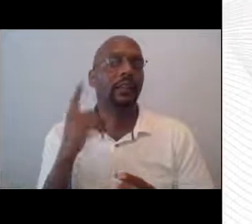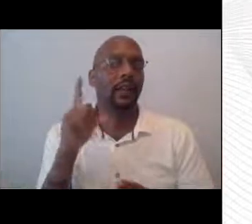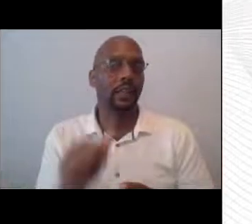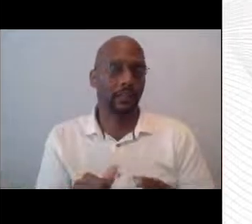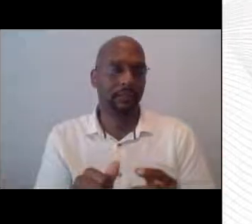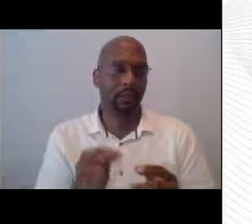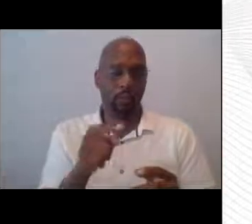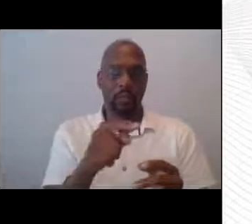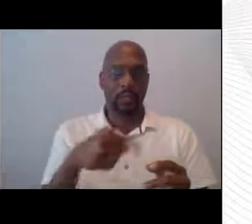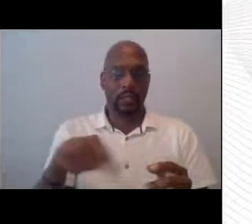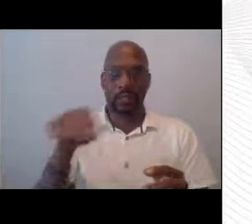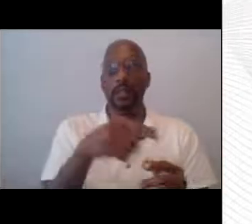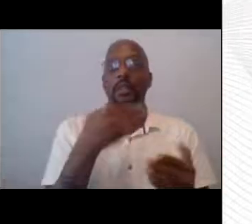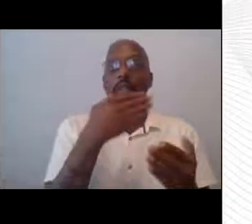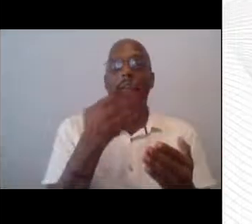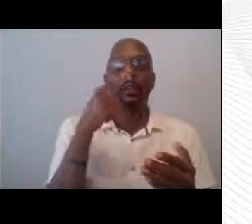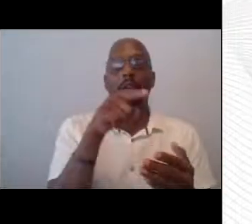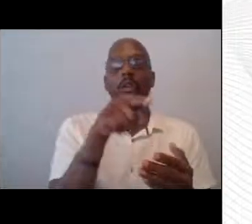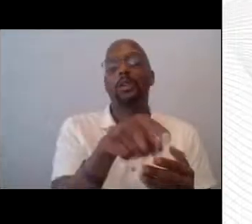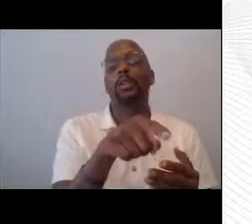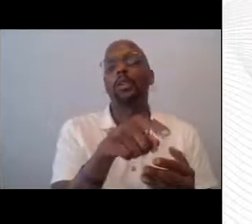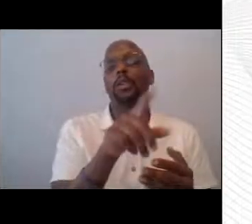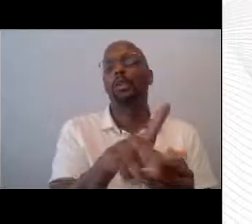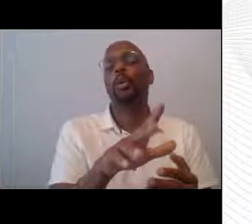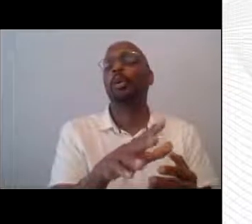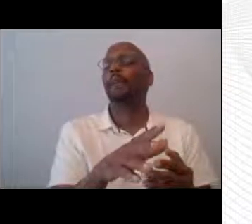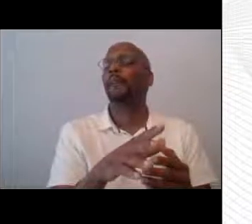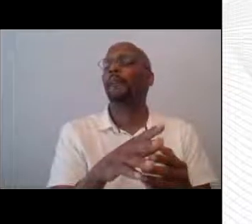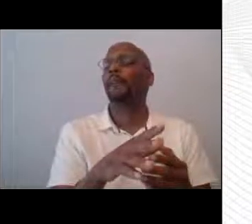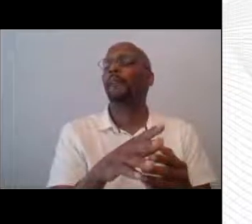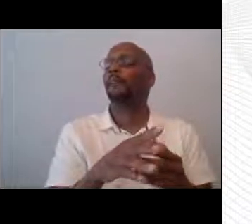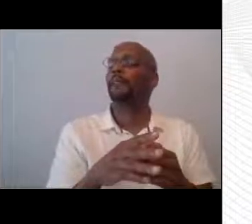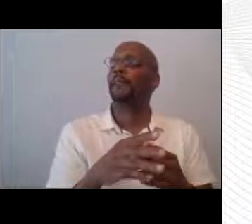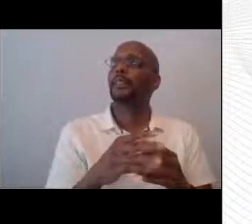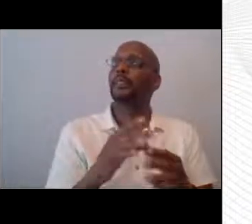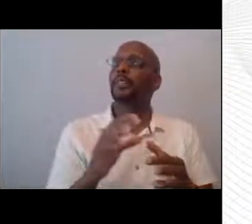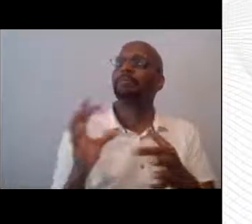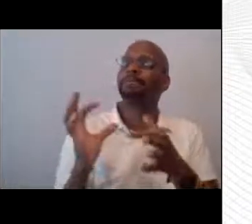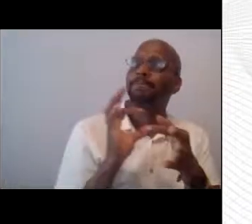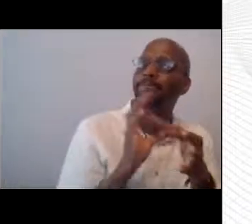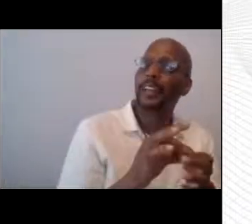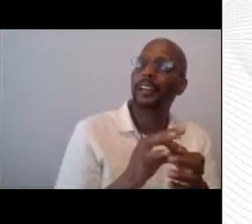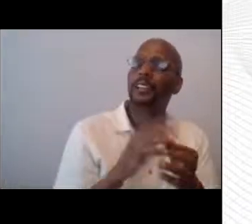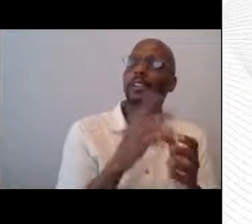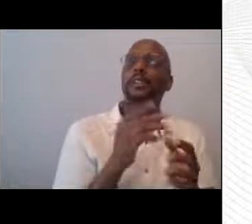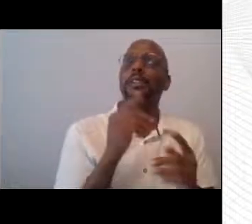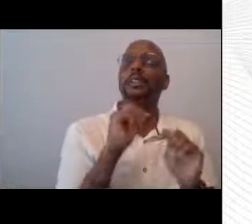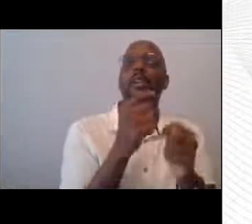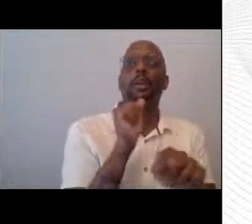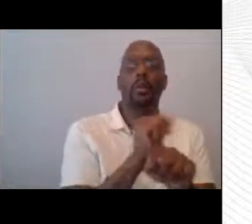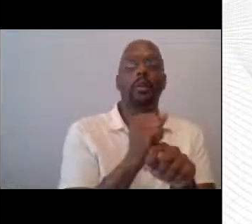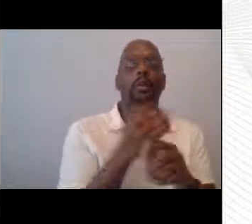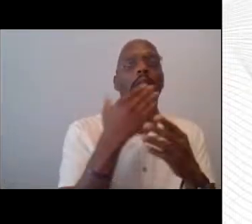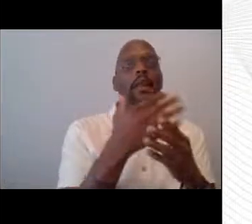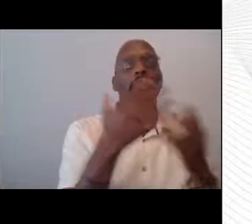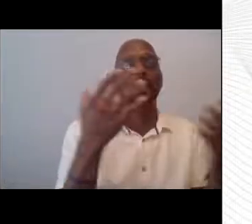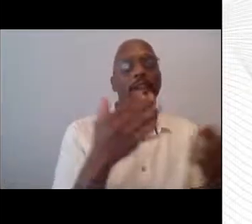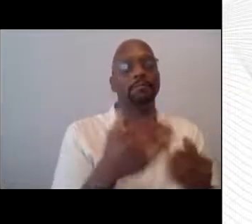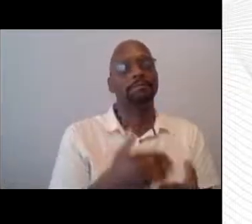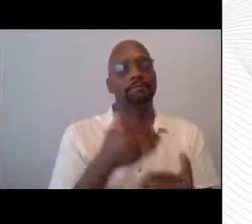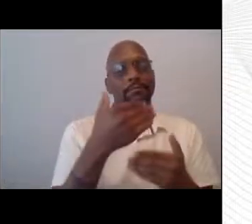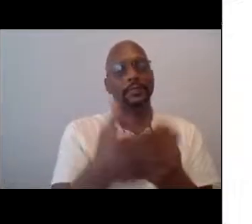thank you, Charles Isaac, for your loyalty, your commitment, dependability, and your wonderful teamwork. Next slide.